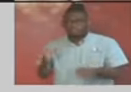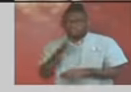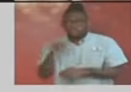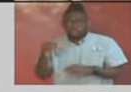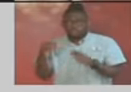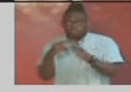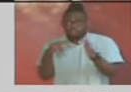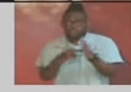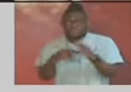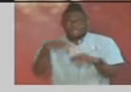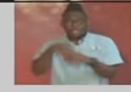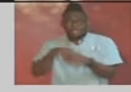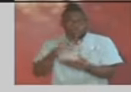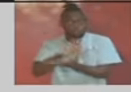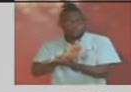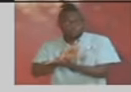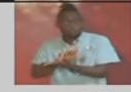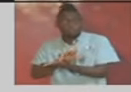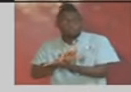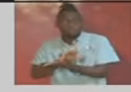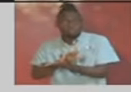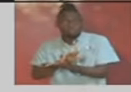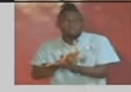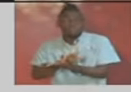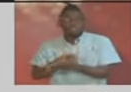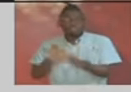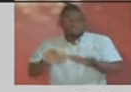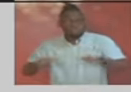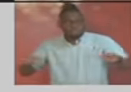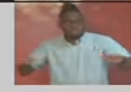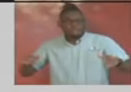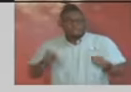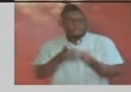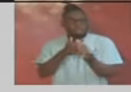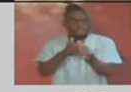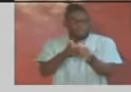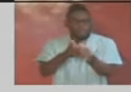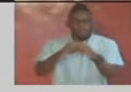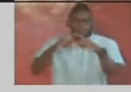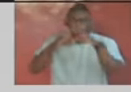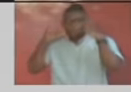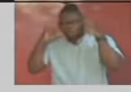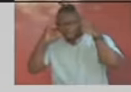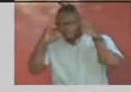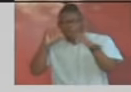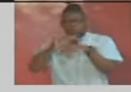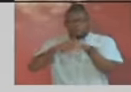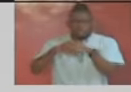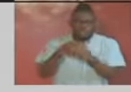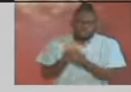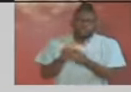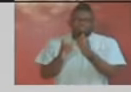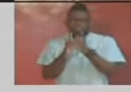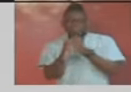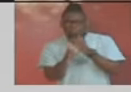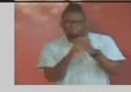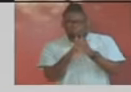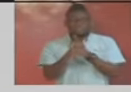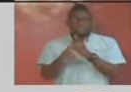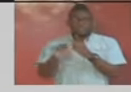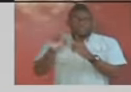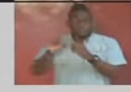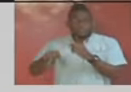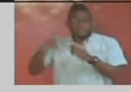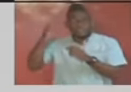been, to the most part, adhered to in terms of mask wearing and all the other measures that have been put in place. So I think it's a successful reopening of